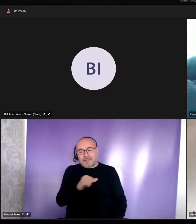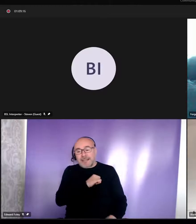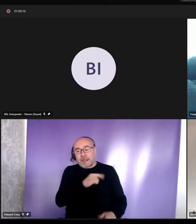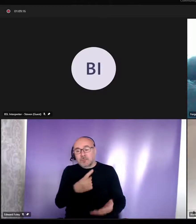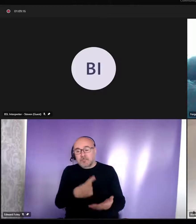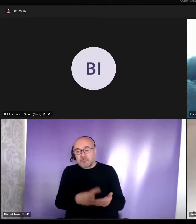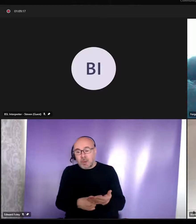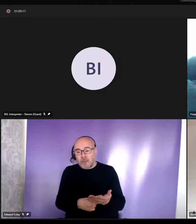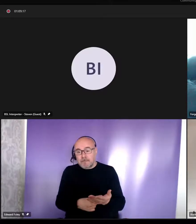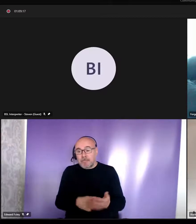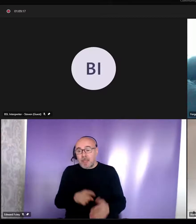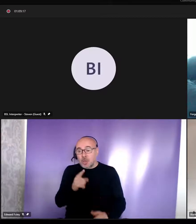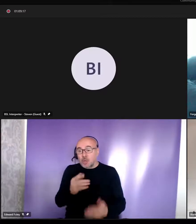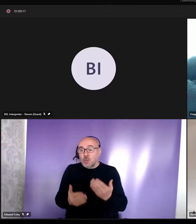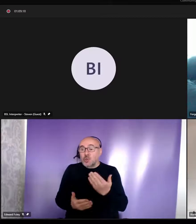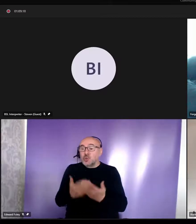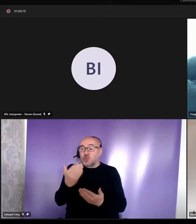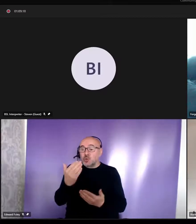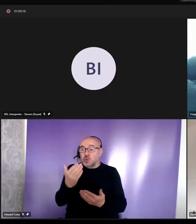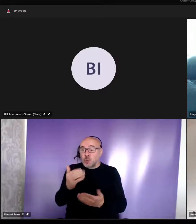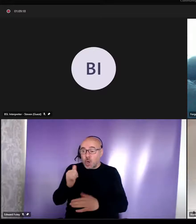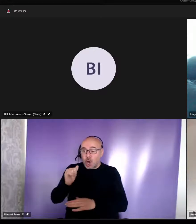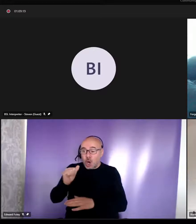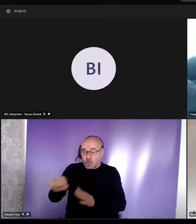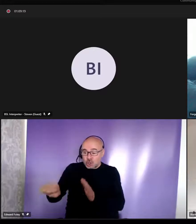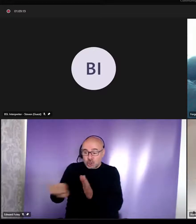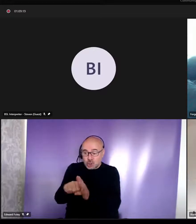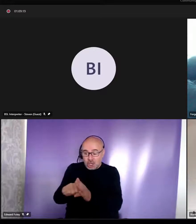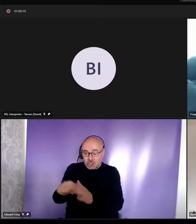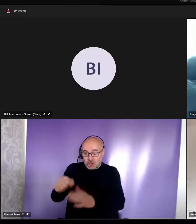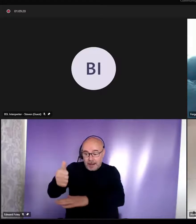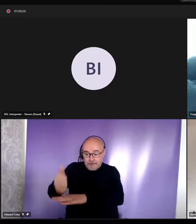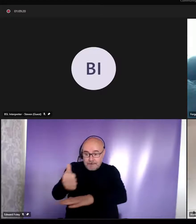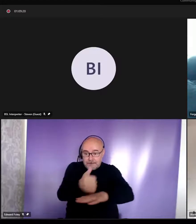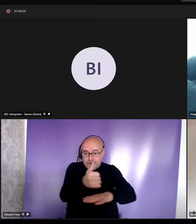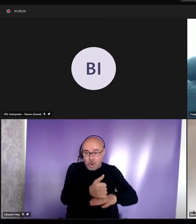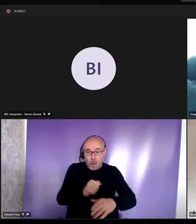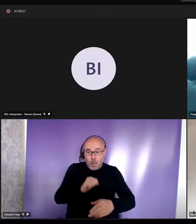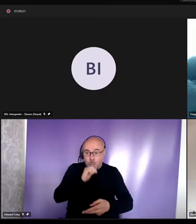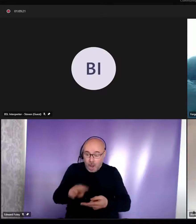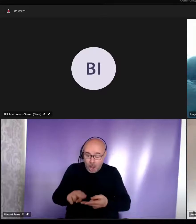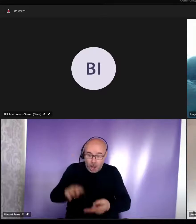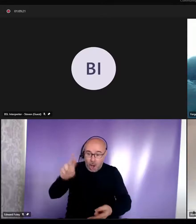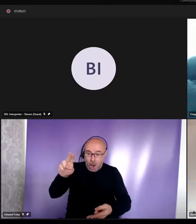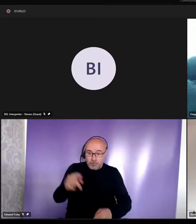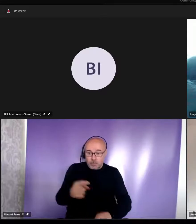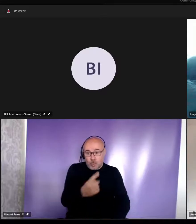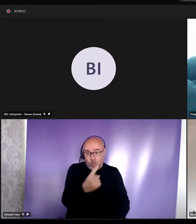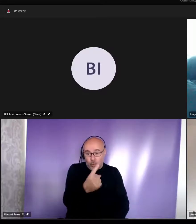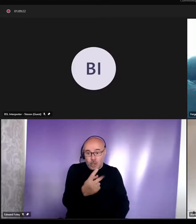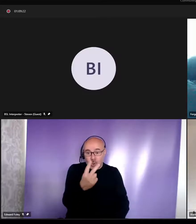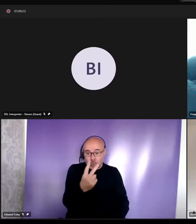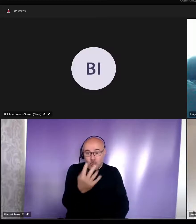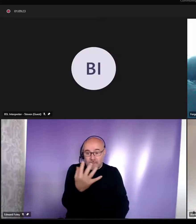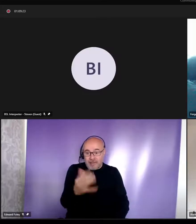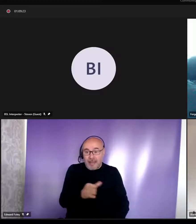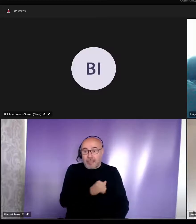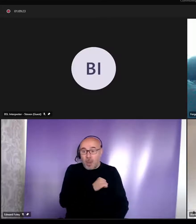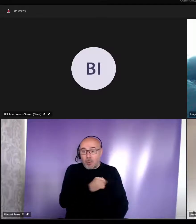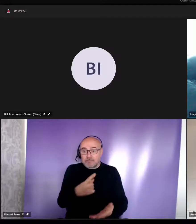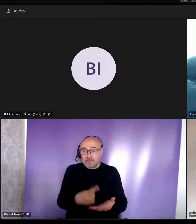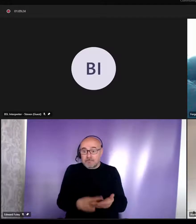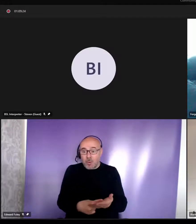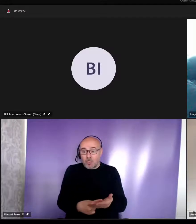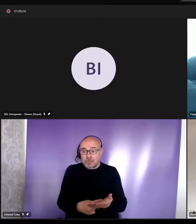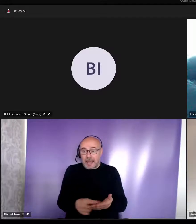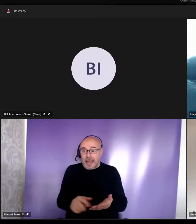think that then starts to go into six figures, about 125. So the figures start to become a wee bit less sustainable than they